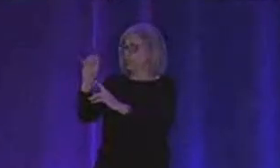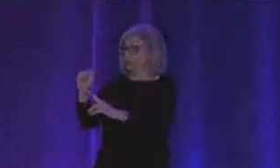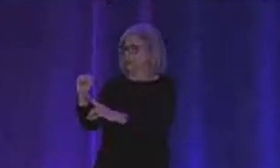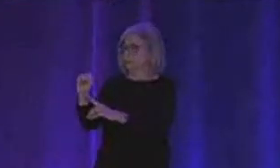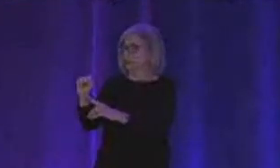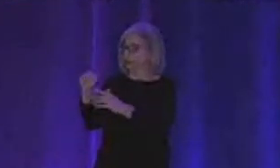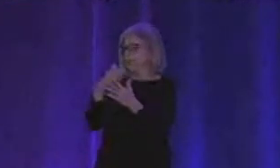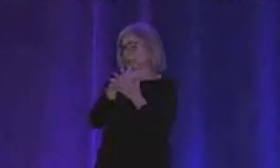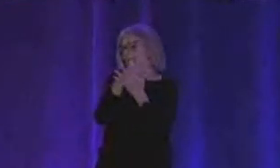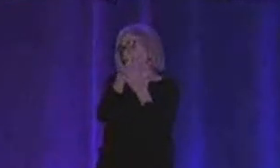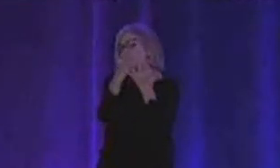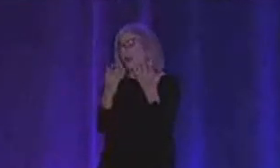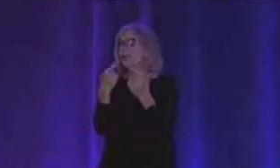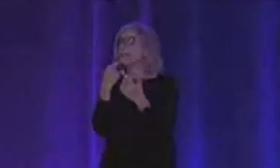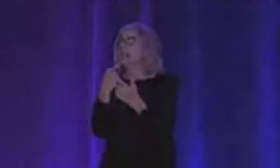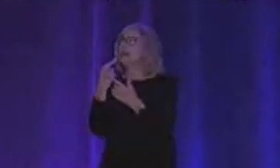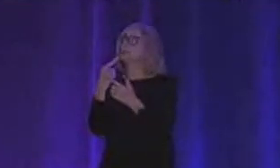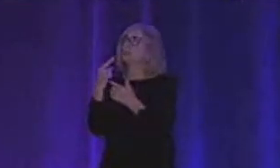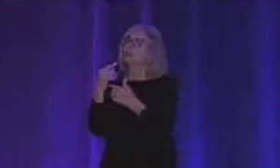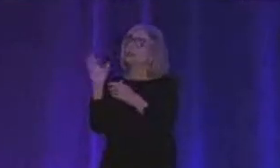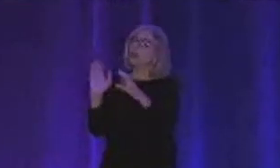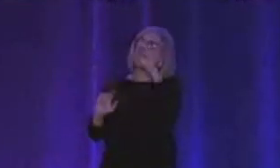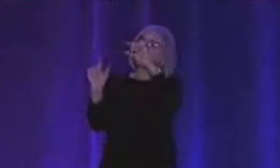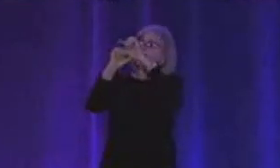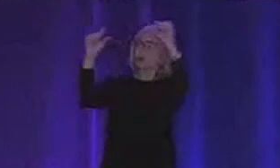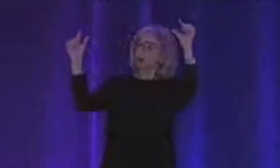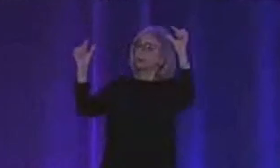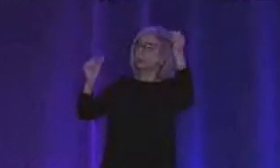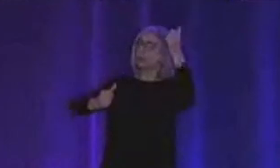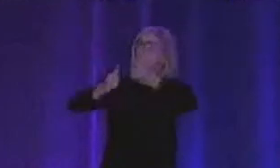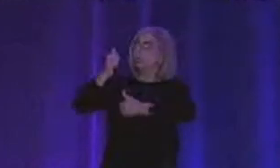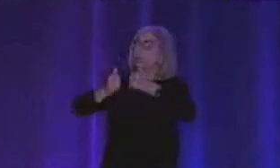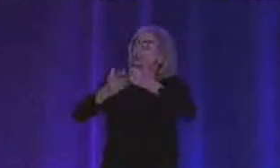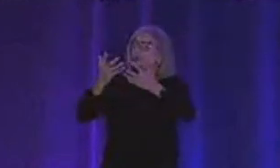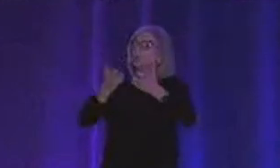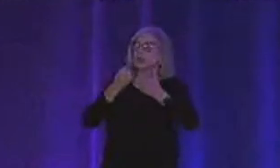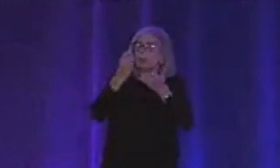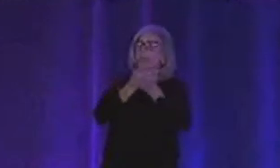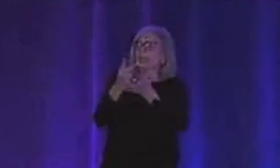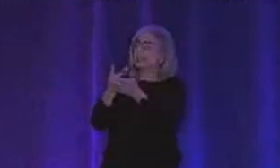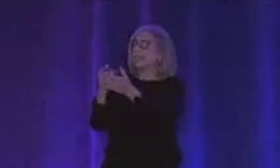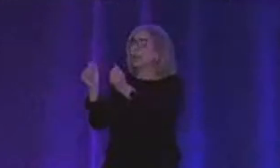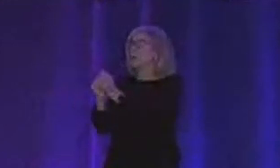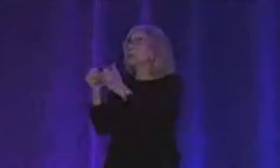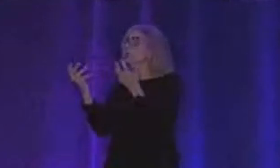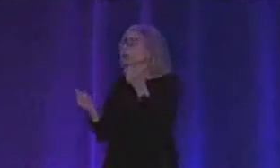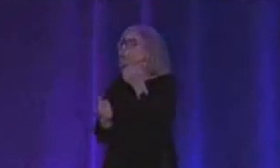array that tells the browser which credentials the server would like to authenticate with.